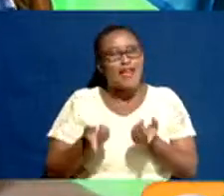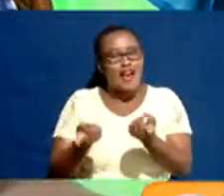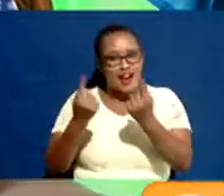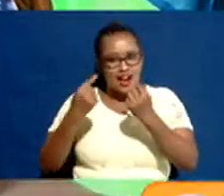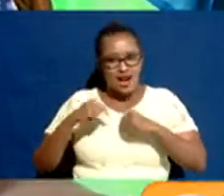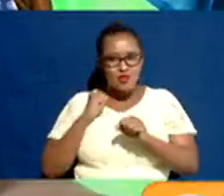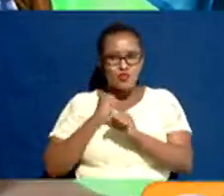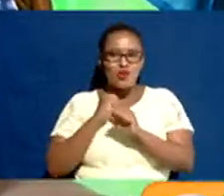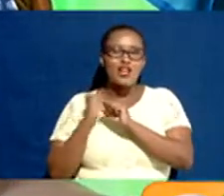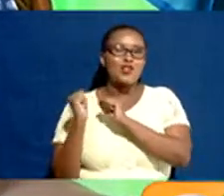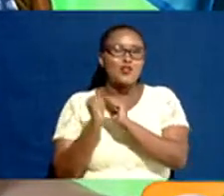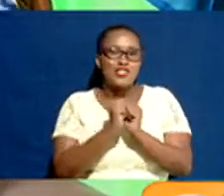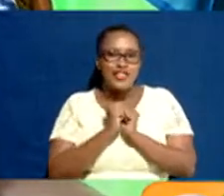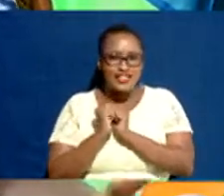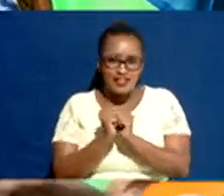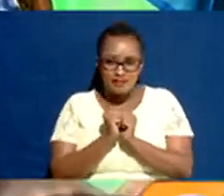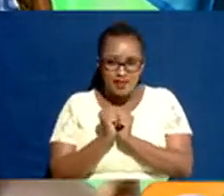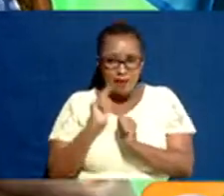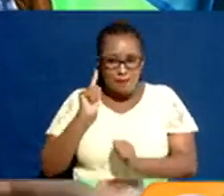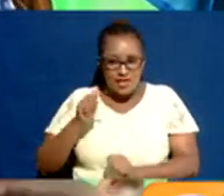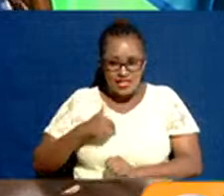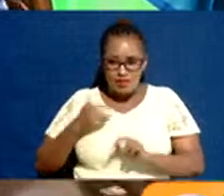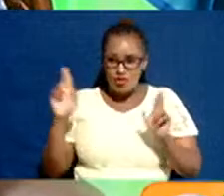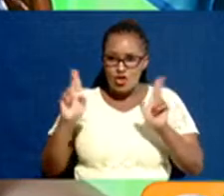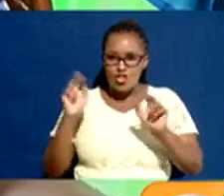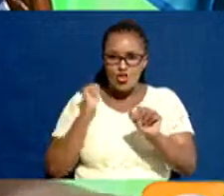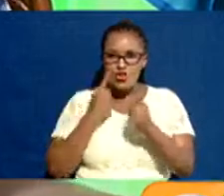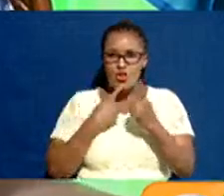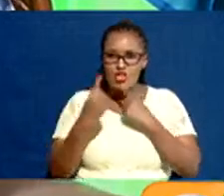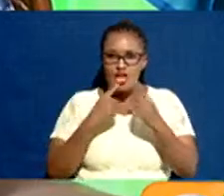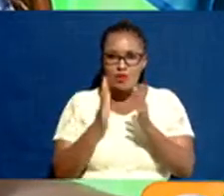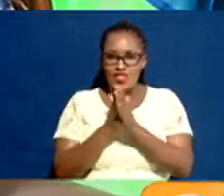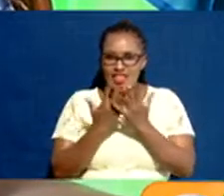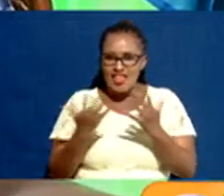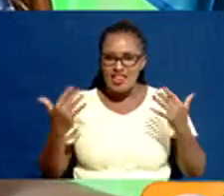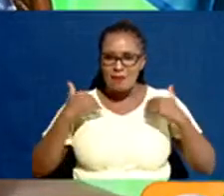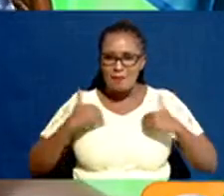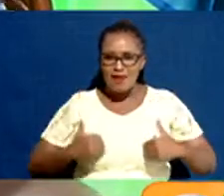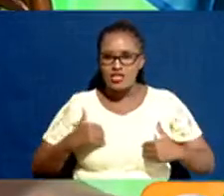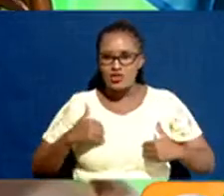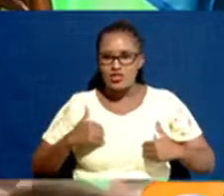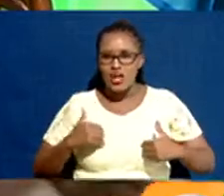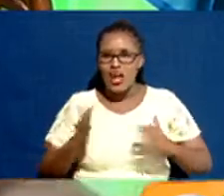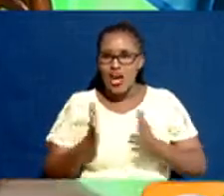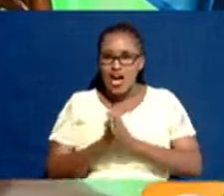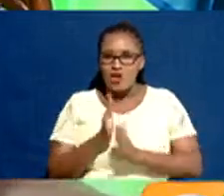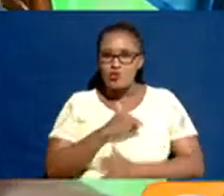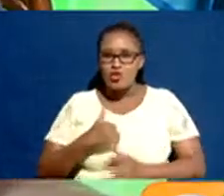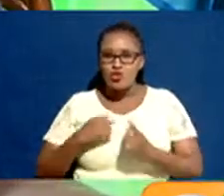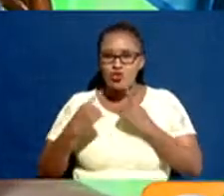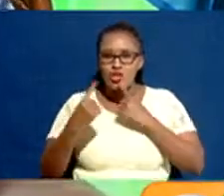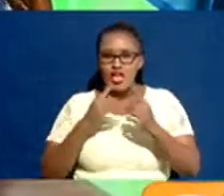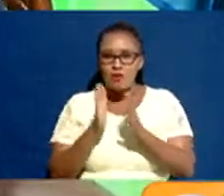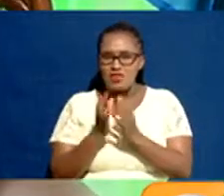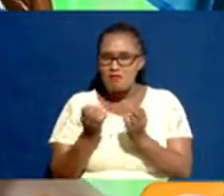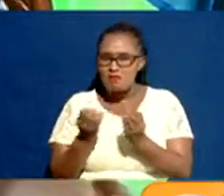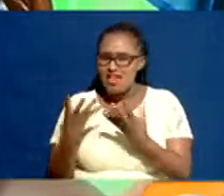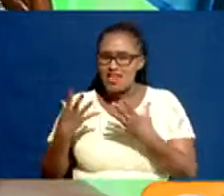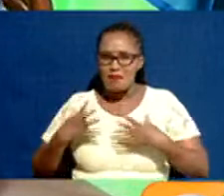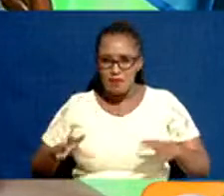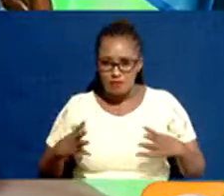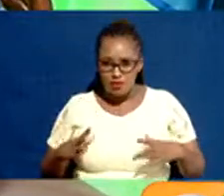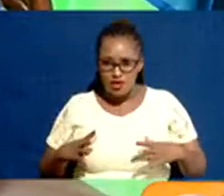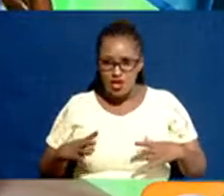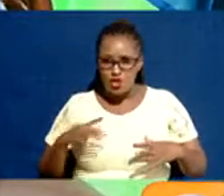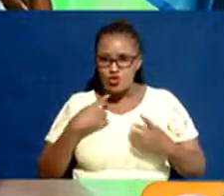we work together. I am willing to talk to anybody who wants to talk to us. And we are talking to many people. Some come during the